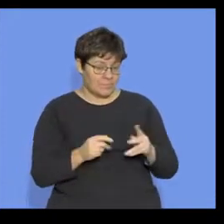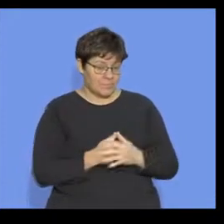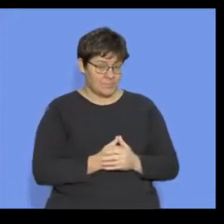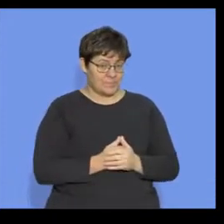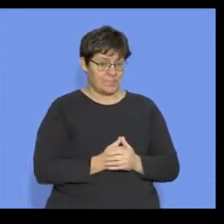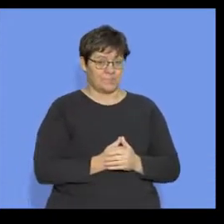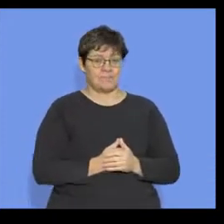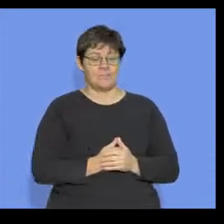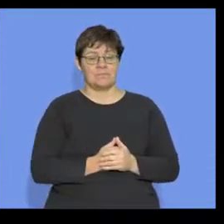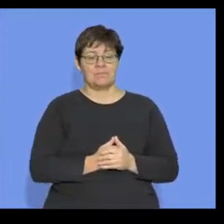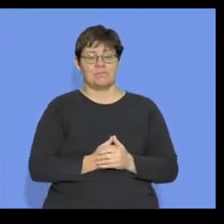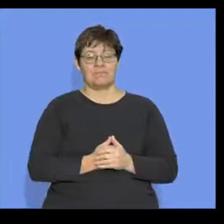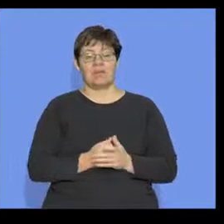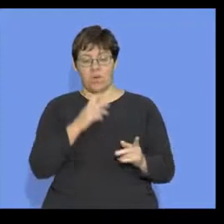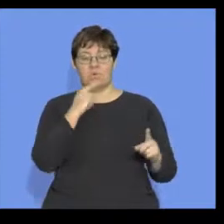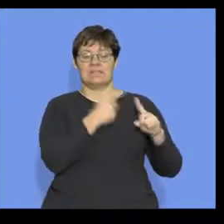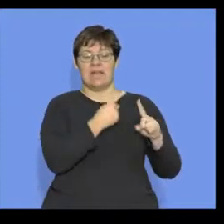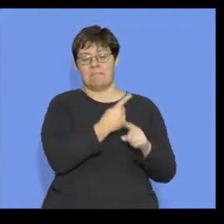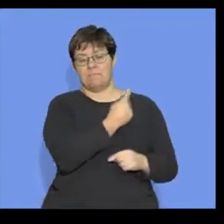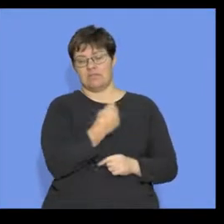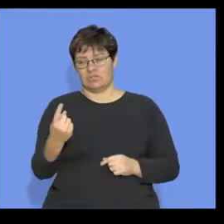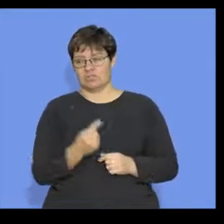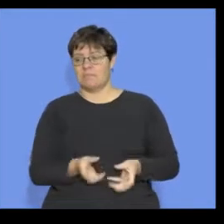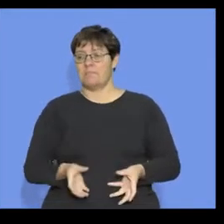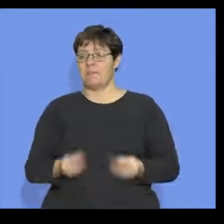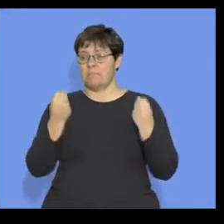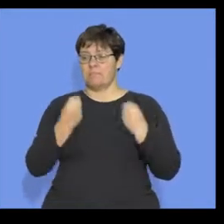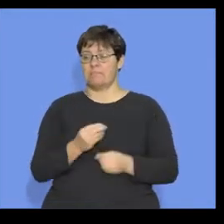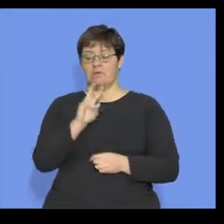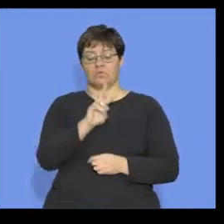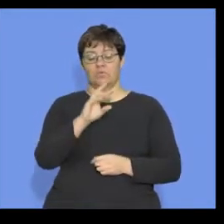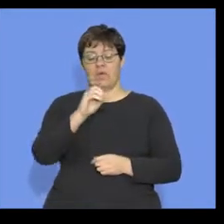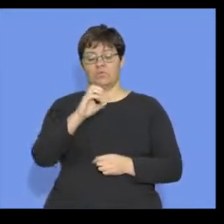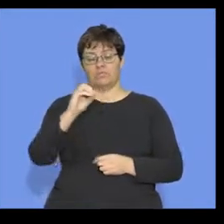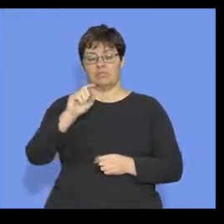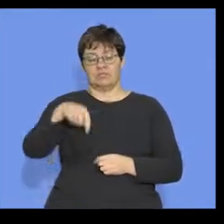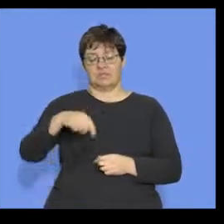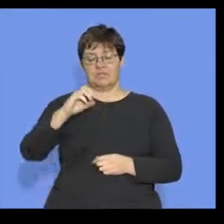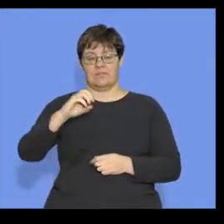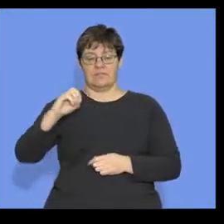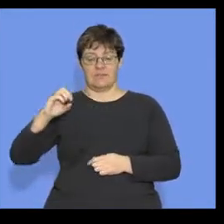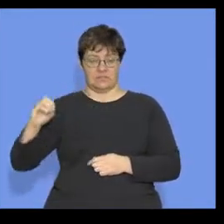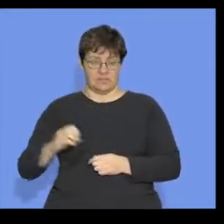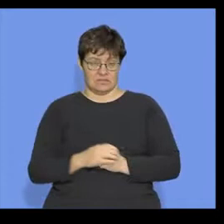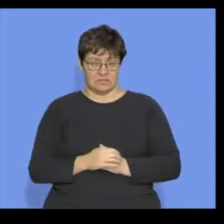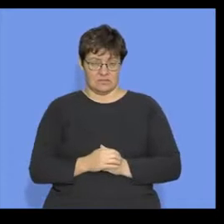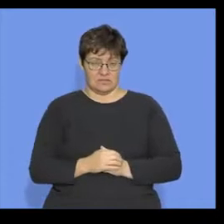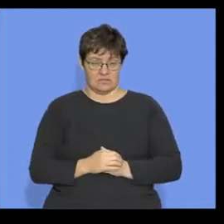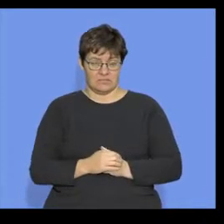Are we together? Then we multiply this. And what do we get? We get 200,000. So